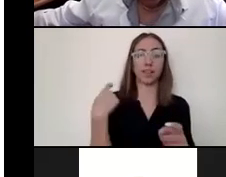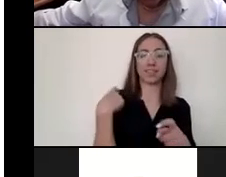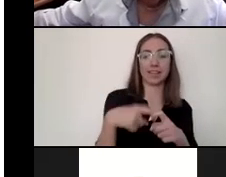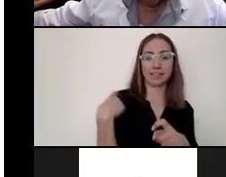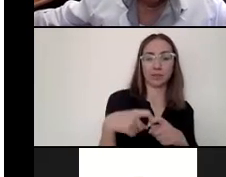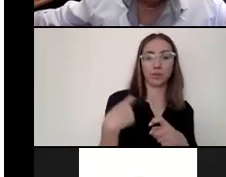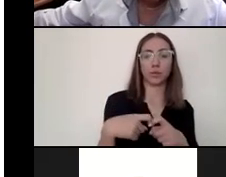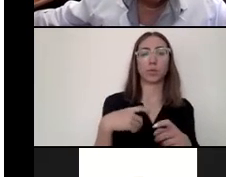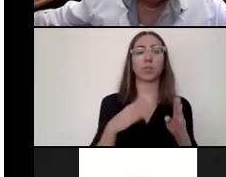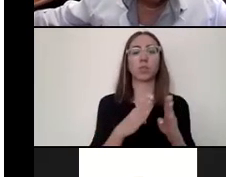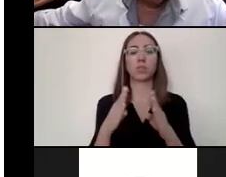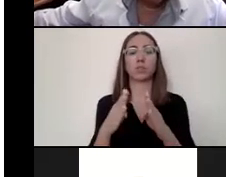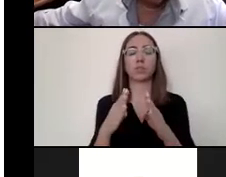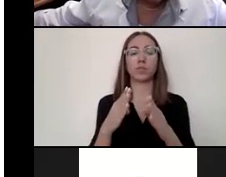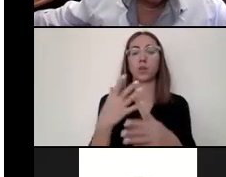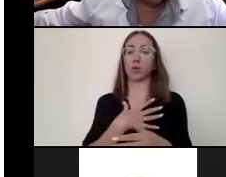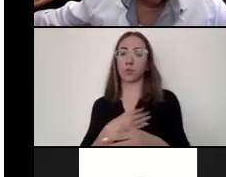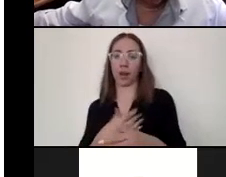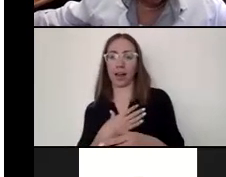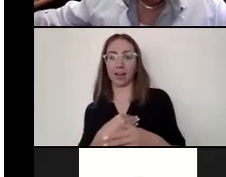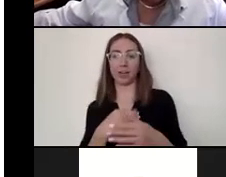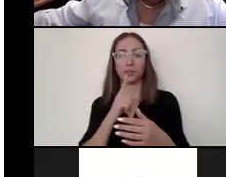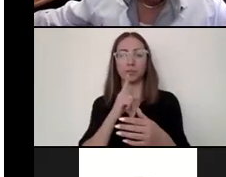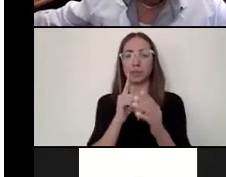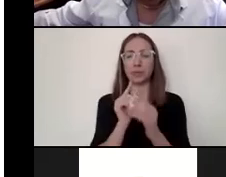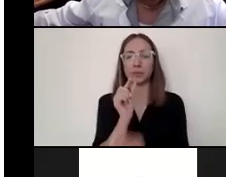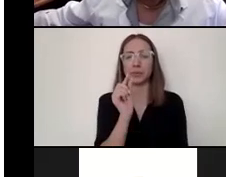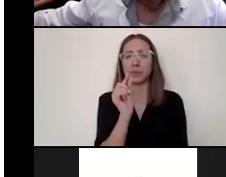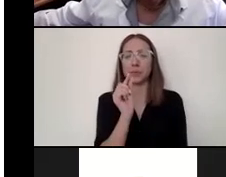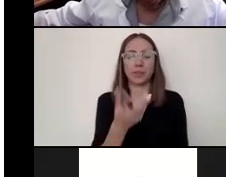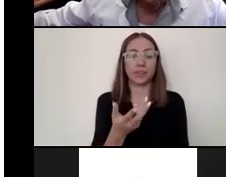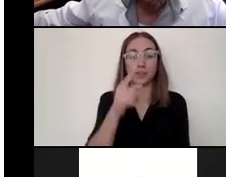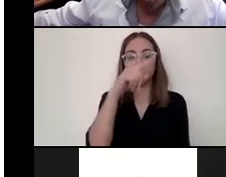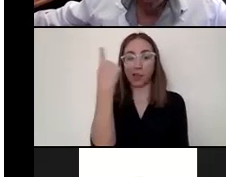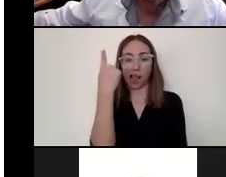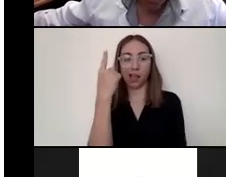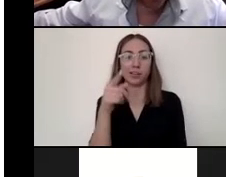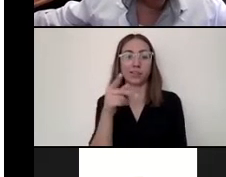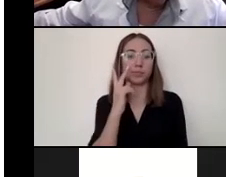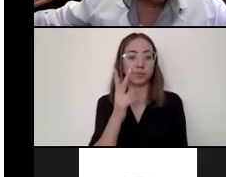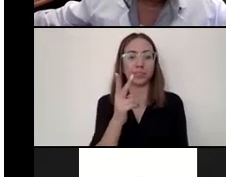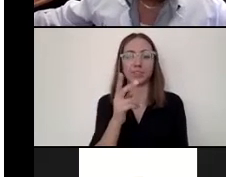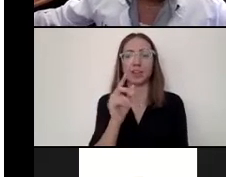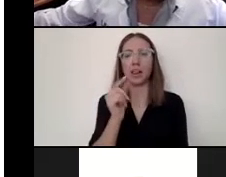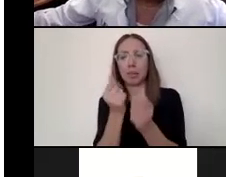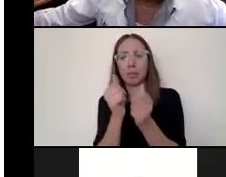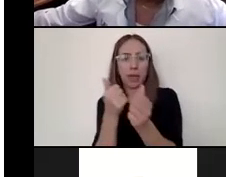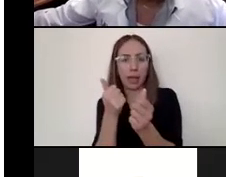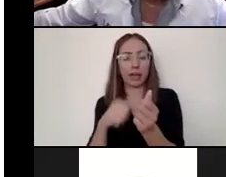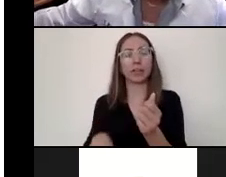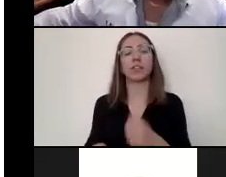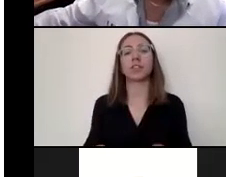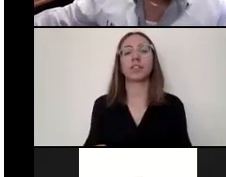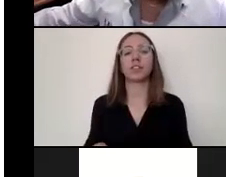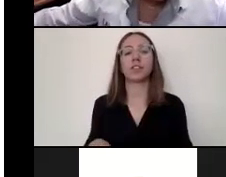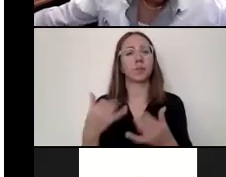and the gaps really between Latinos and whites really, really narrow. This was Blacks, slightly behind, but we still need to